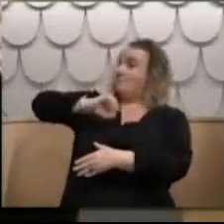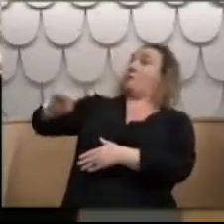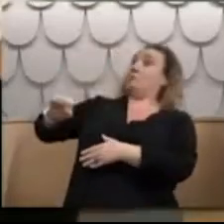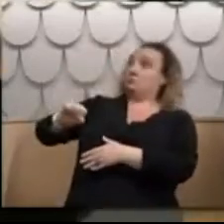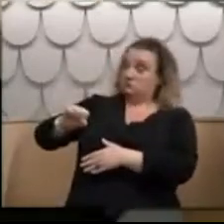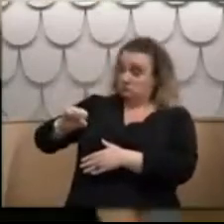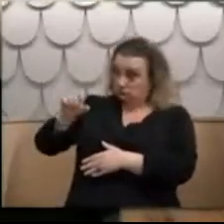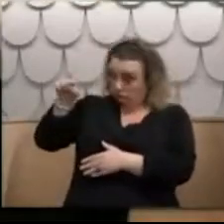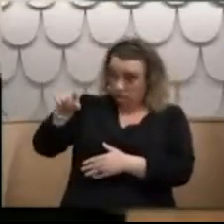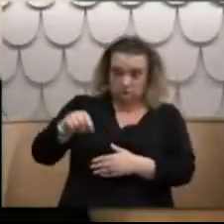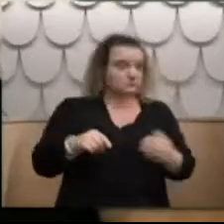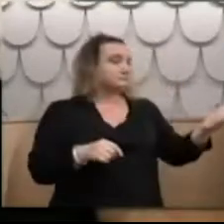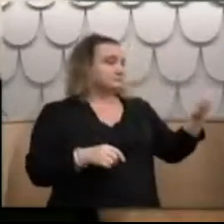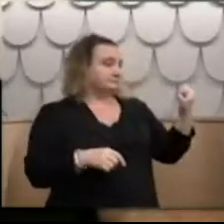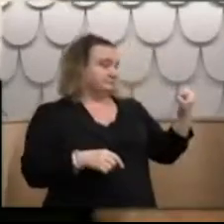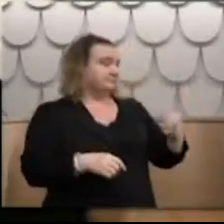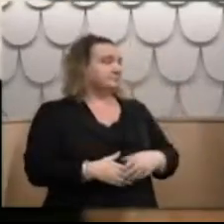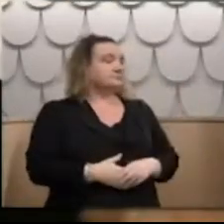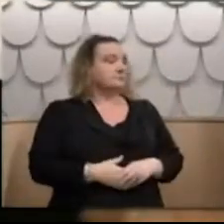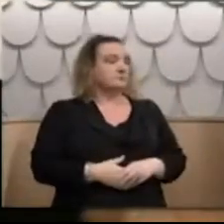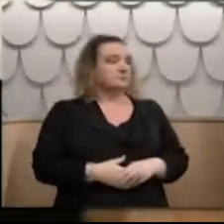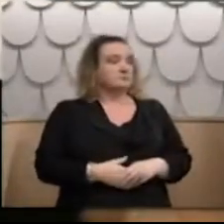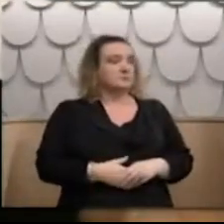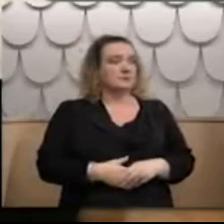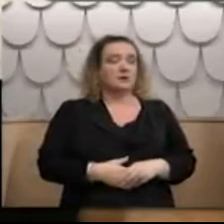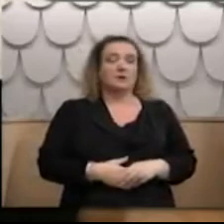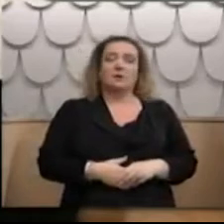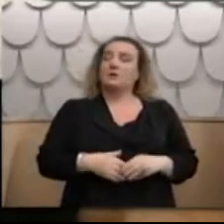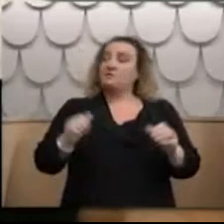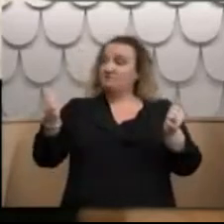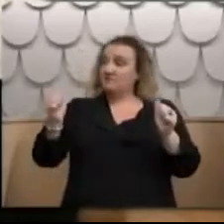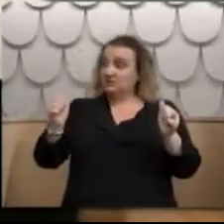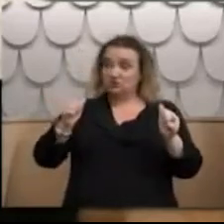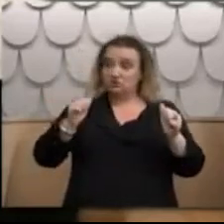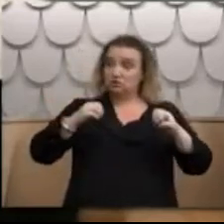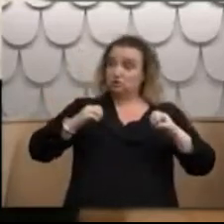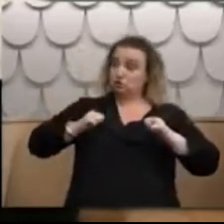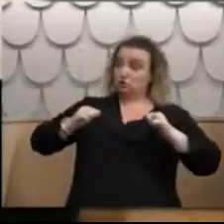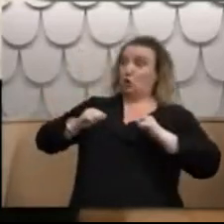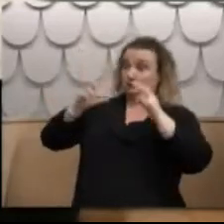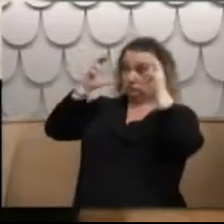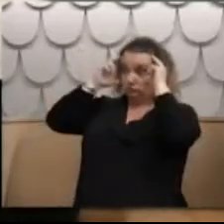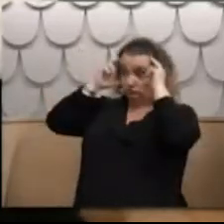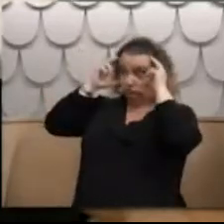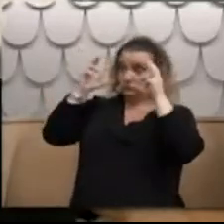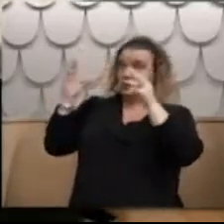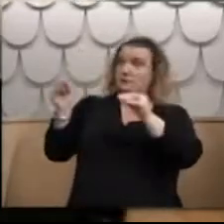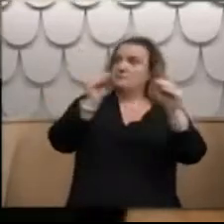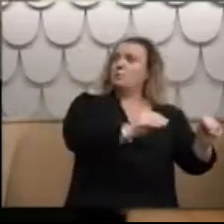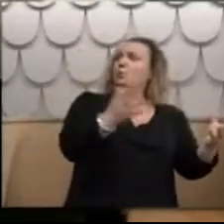Yeah. Where did you go after that happened? Did they take you back to your room?